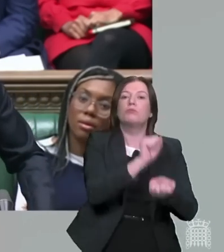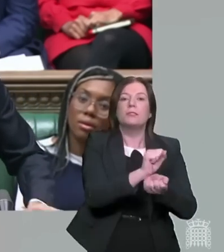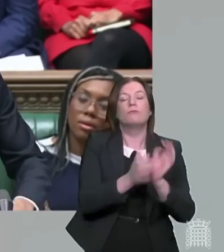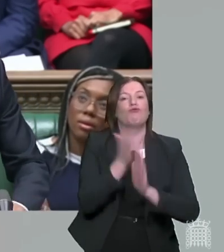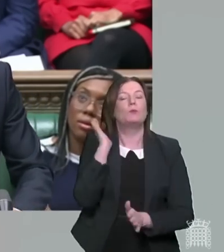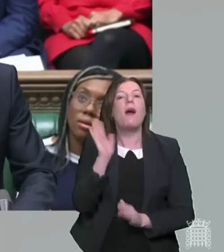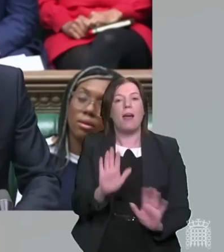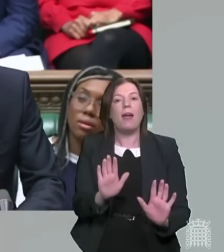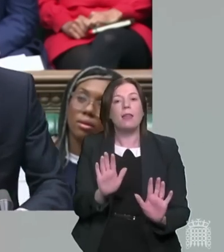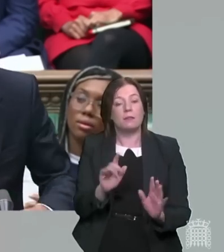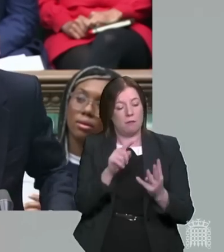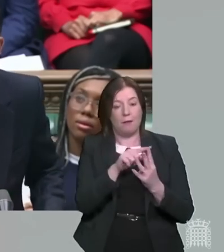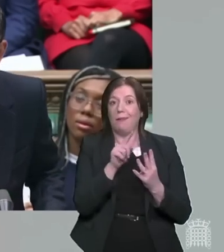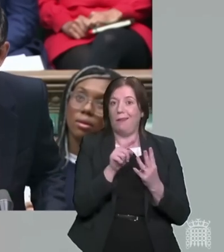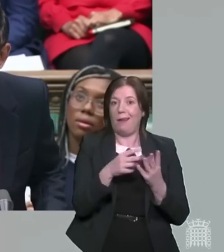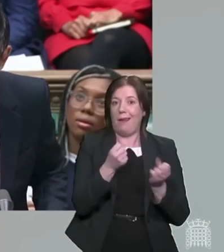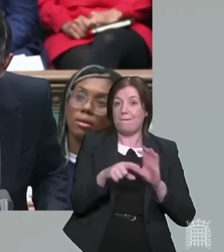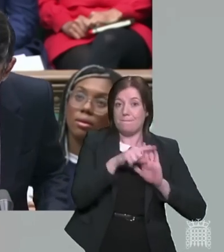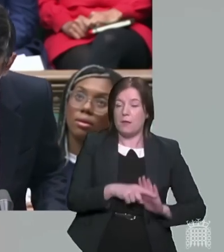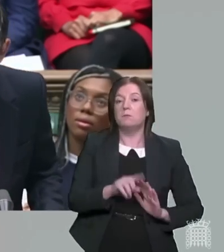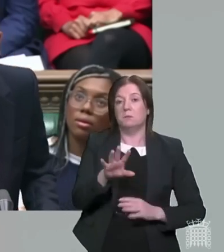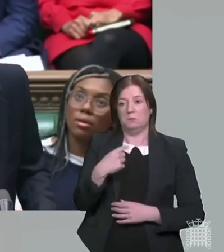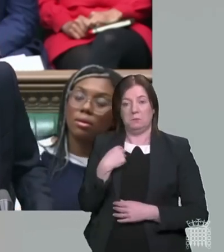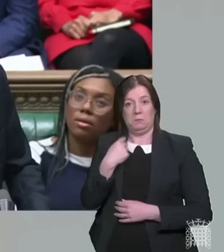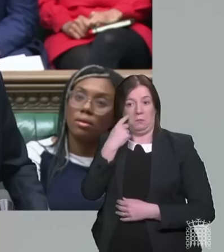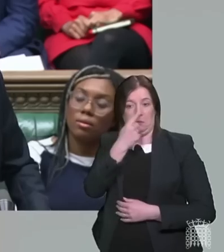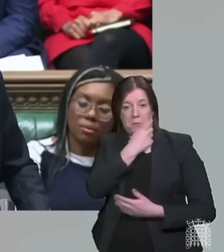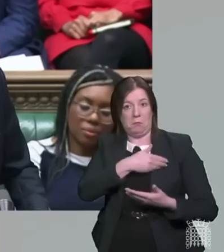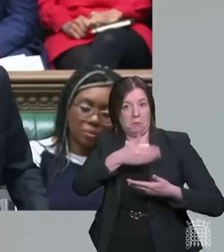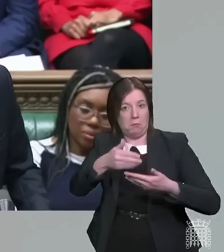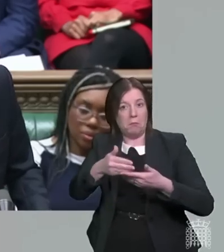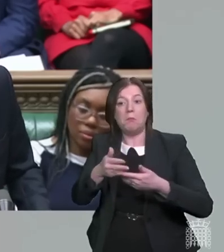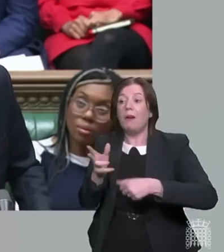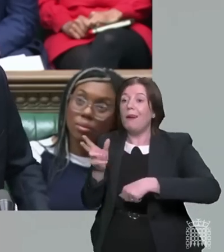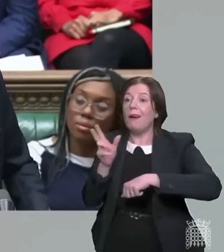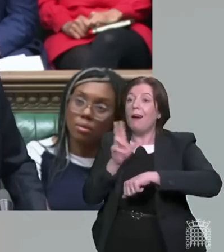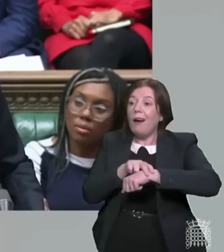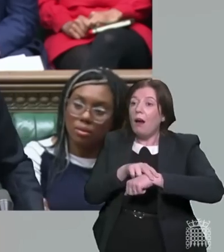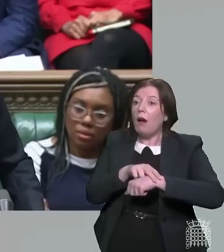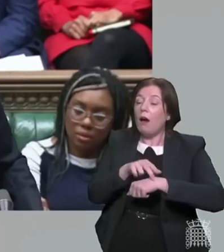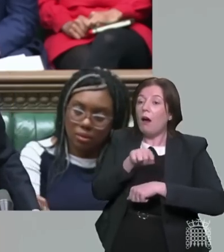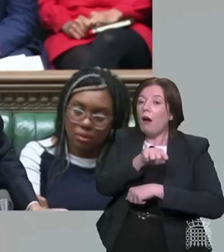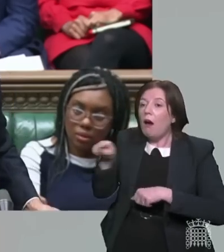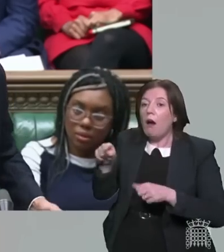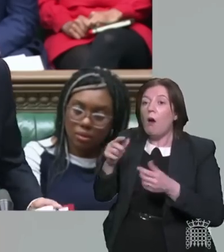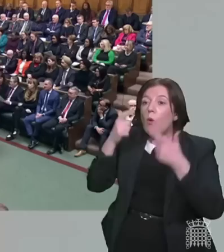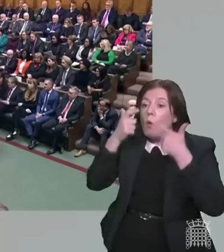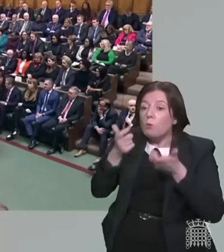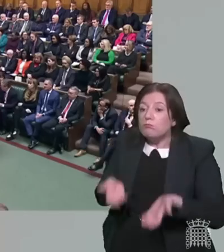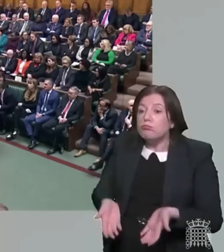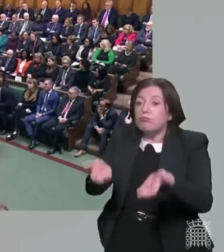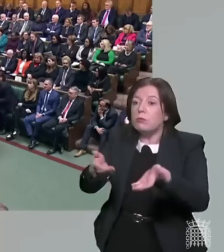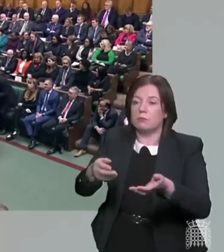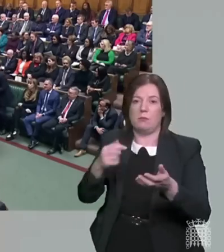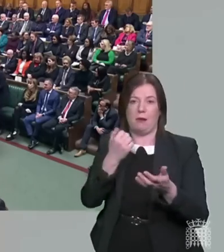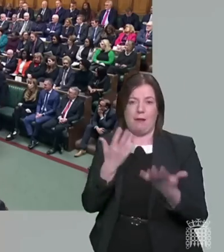difference, as, for example, we see in the reduction of the number of electronically monitored curfews being given by the courts.